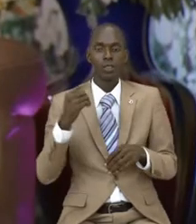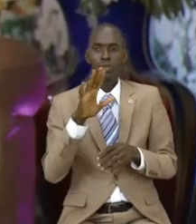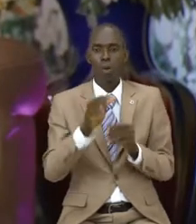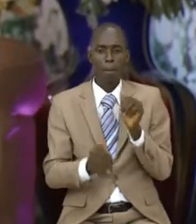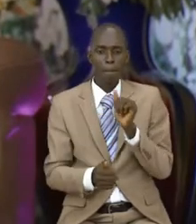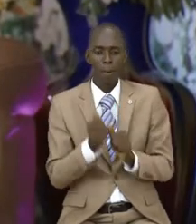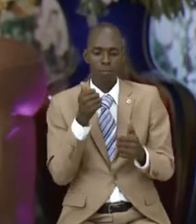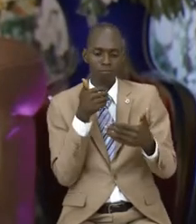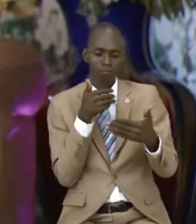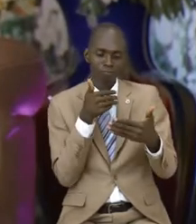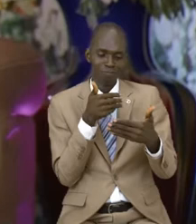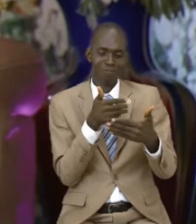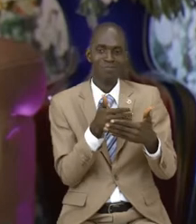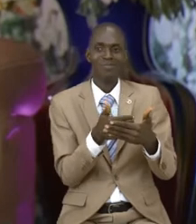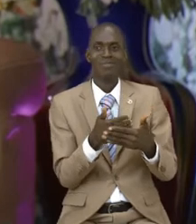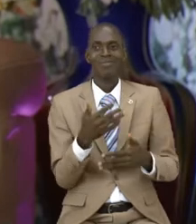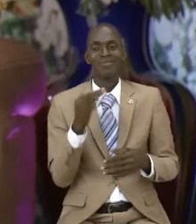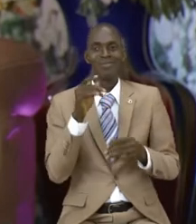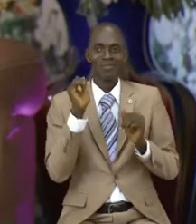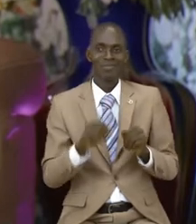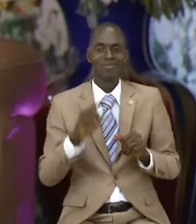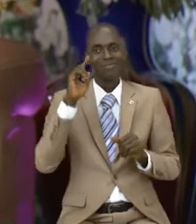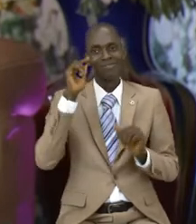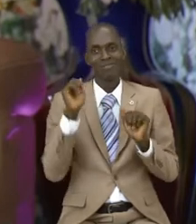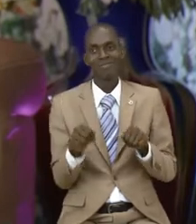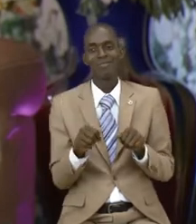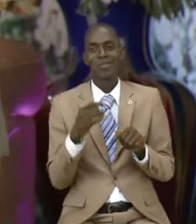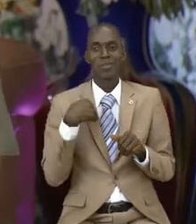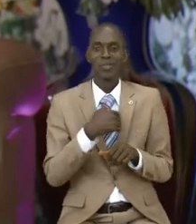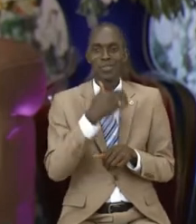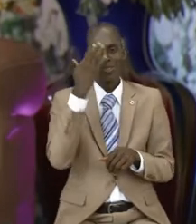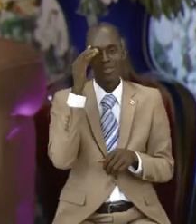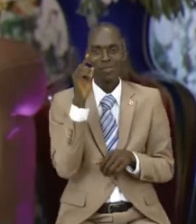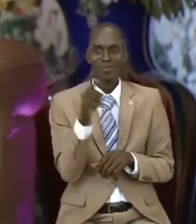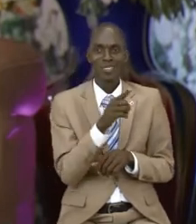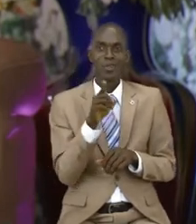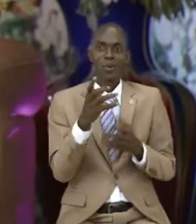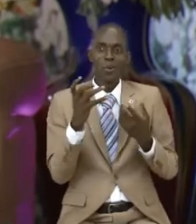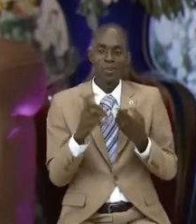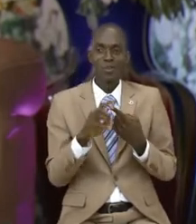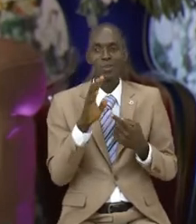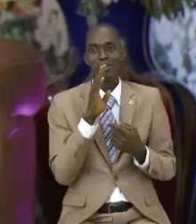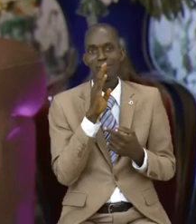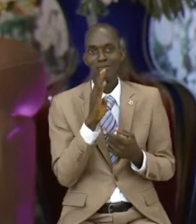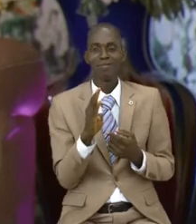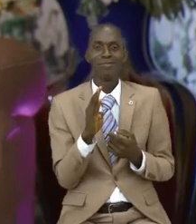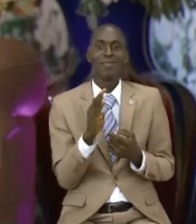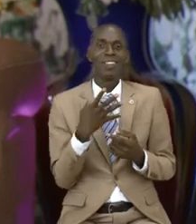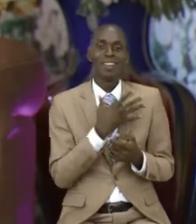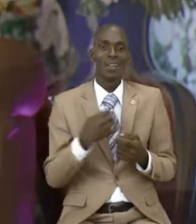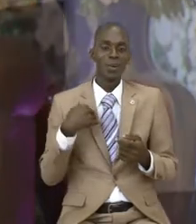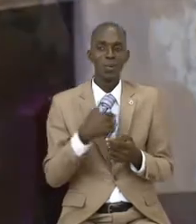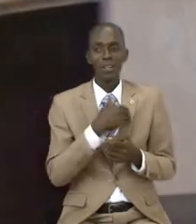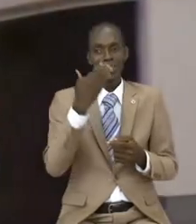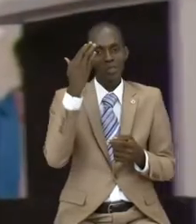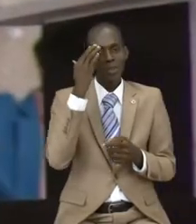say, you think you can? We know you. We know you're what you've been. And we know all